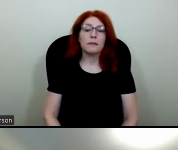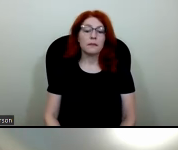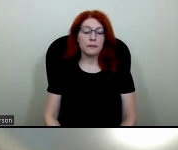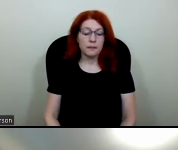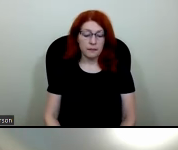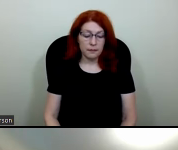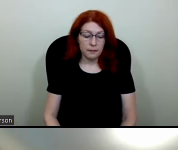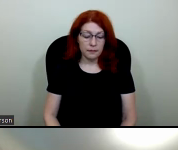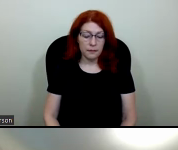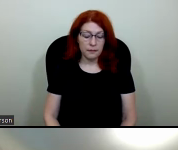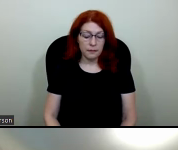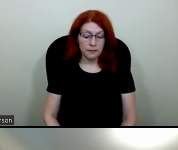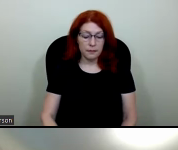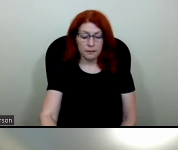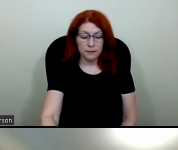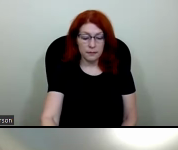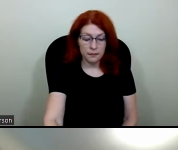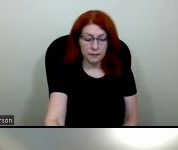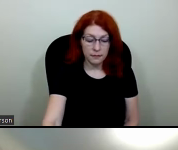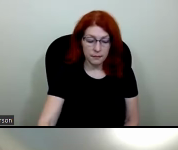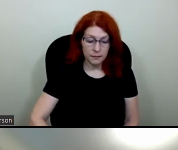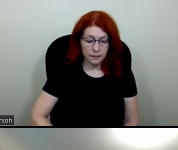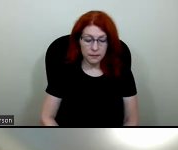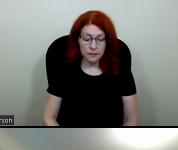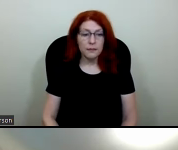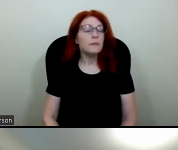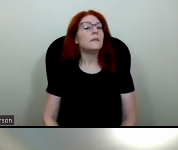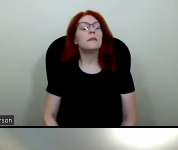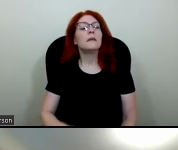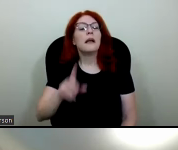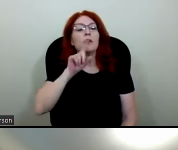All right. So, Bill, let's see what the answer is.